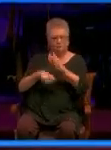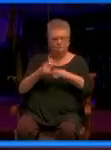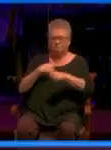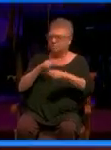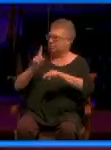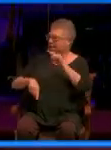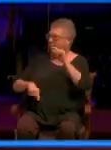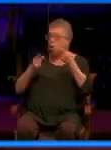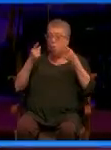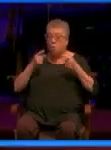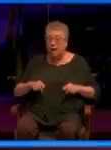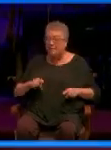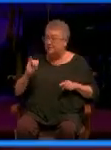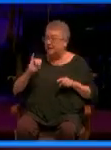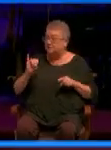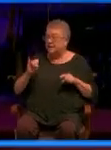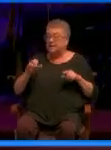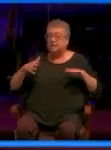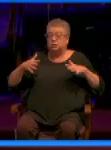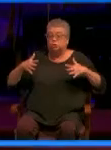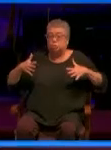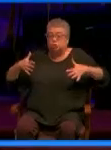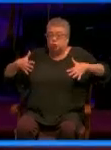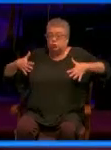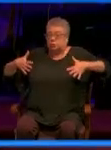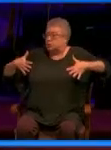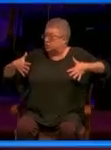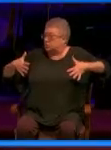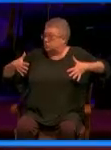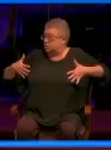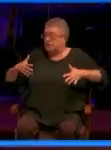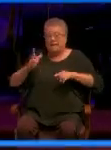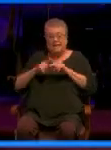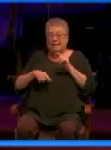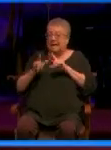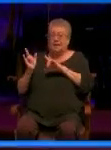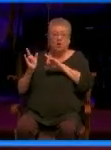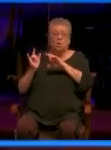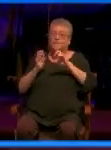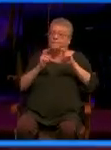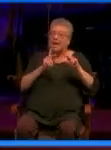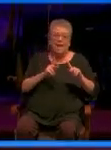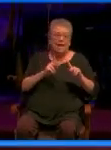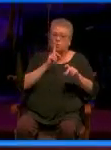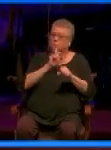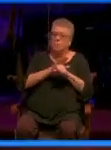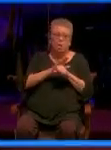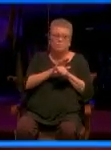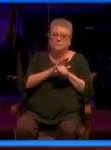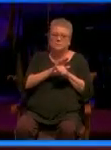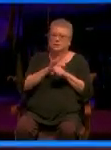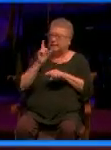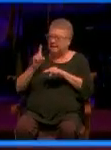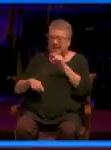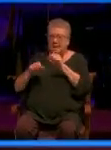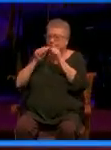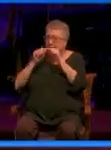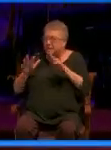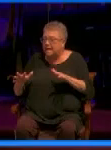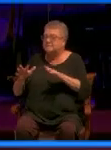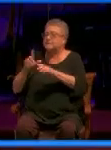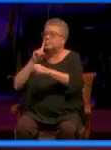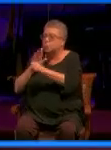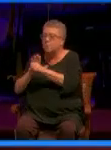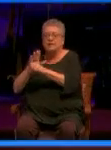out? He shook terribly. He cannot go back on his word. He cannot go back on the blessing that he's called down from heaven.